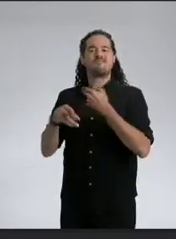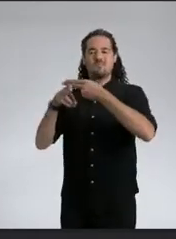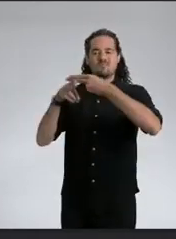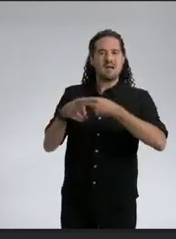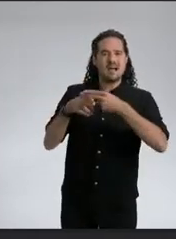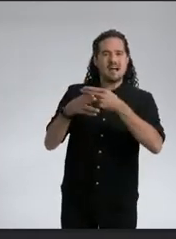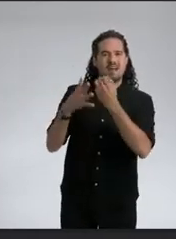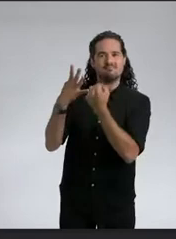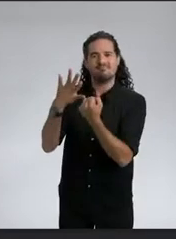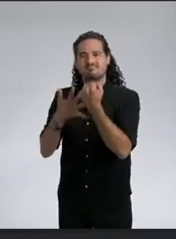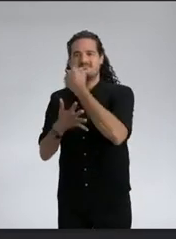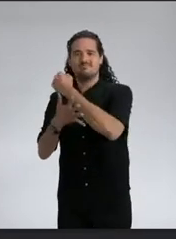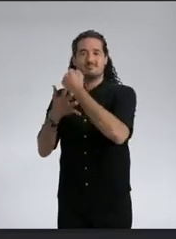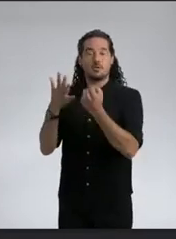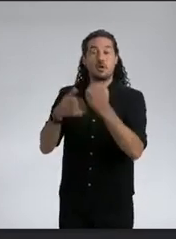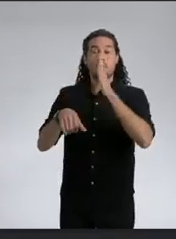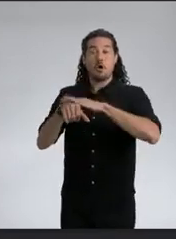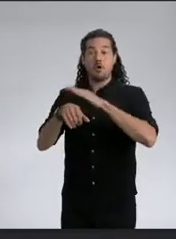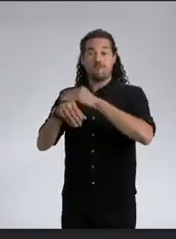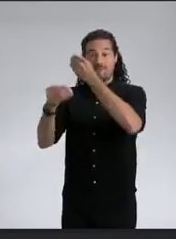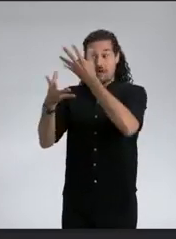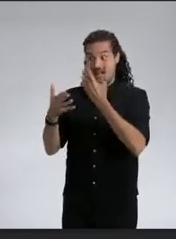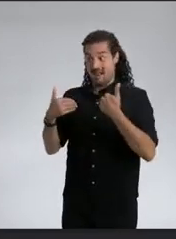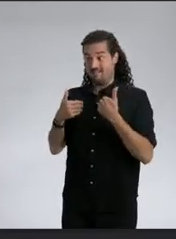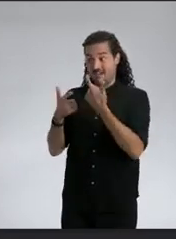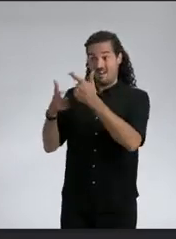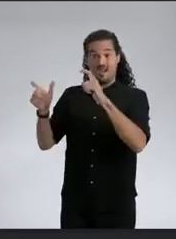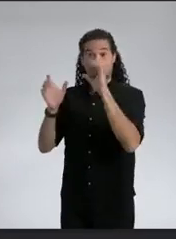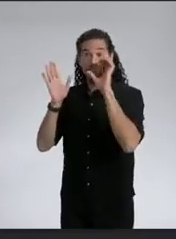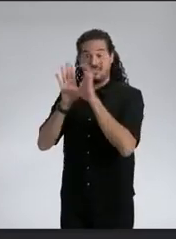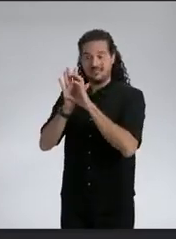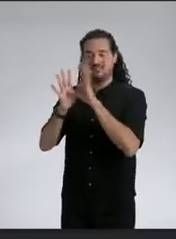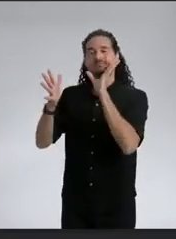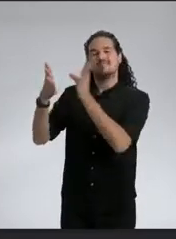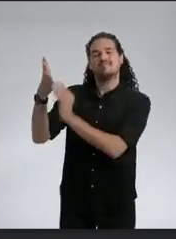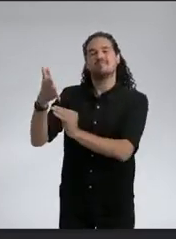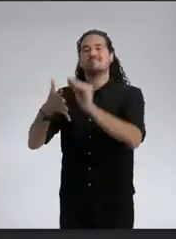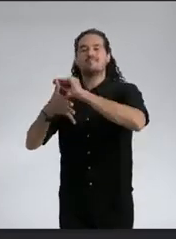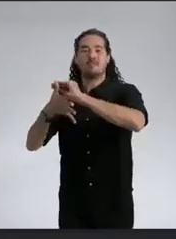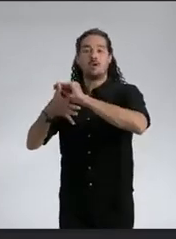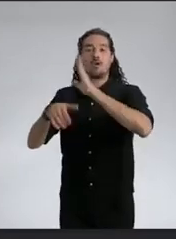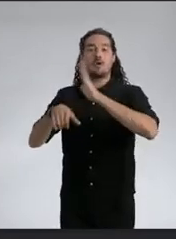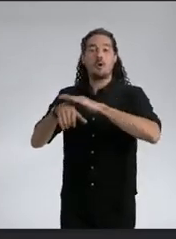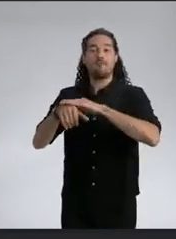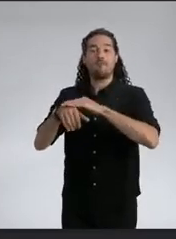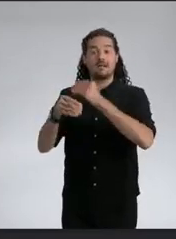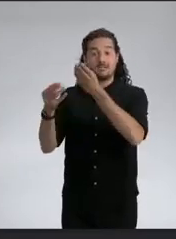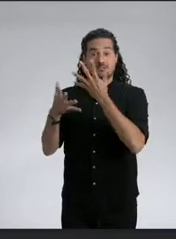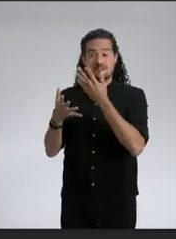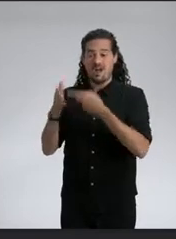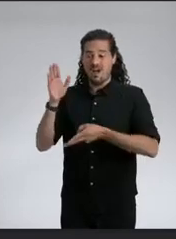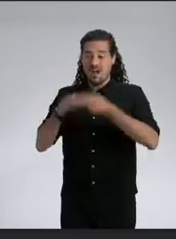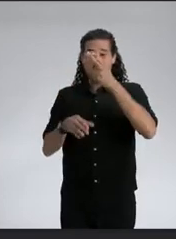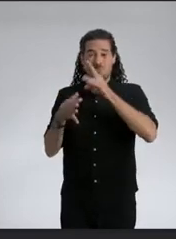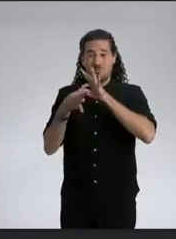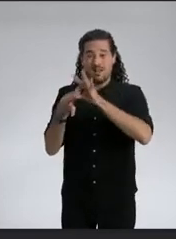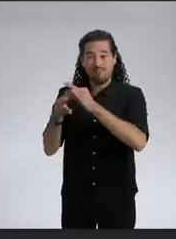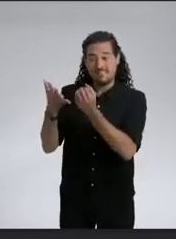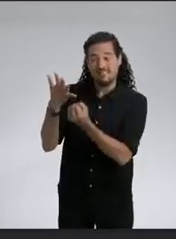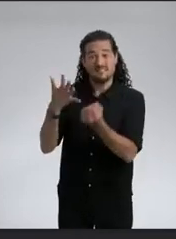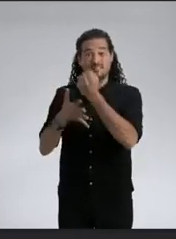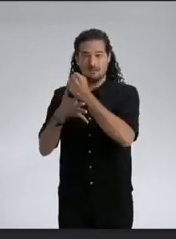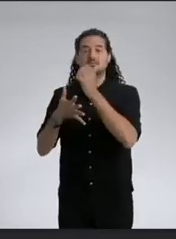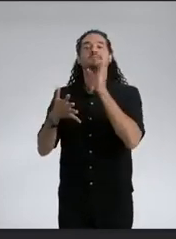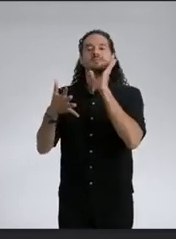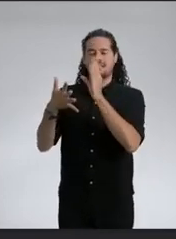with a large thumbnail will always be chosen over one without, and the notification with the highest relevance score, which is something that you determine,